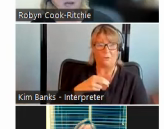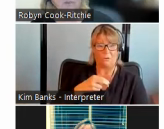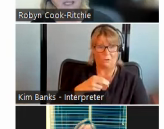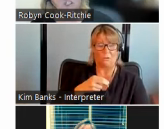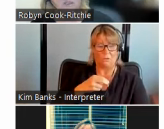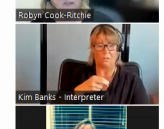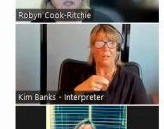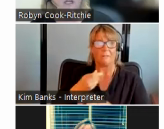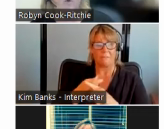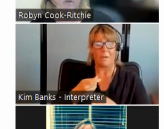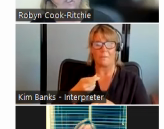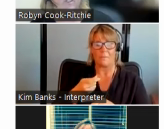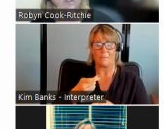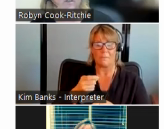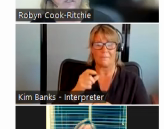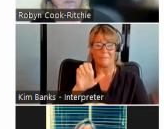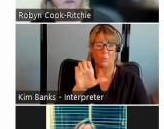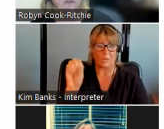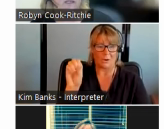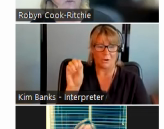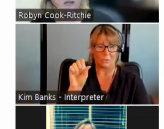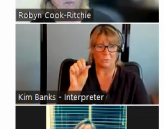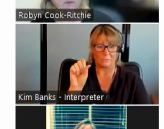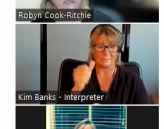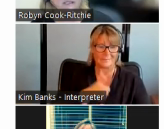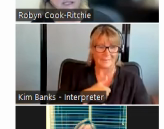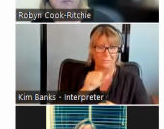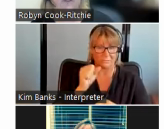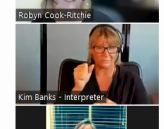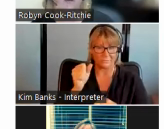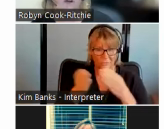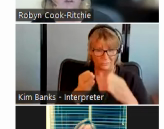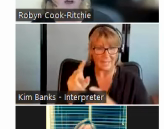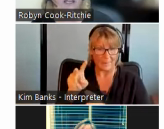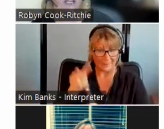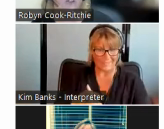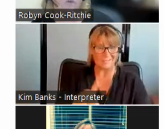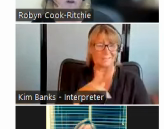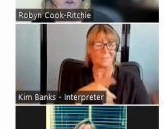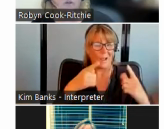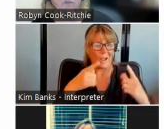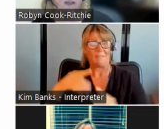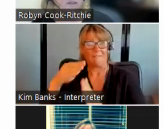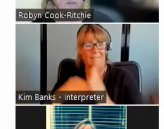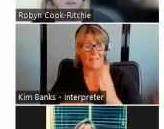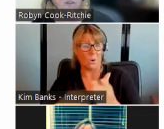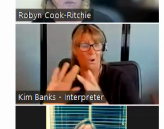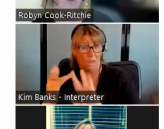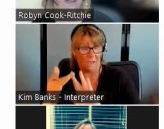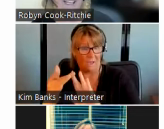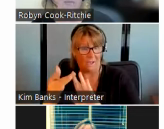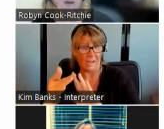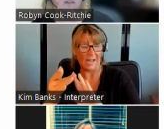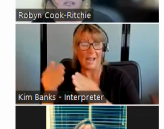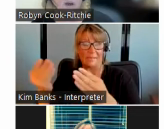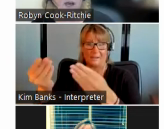self-service application, which typically what happens is they fill it out online and you are notified through